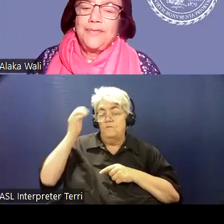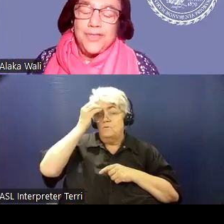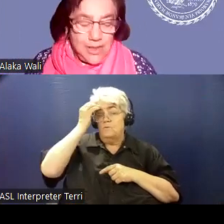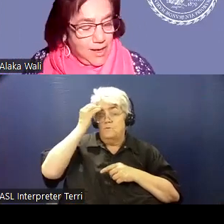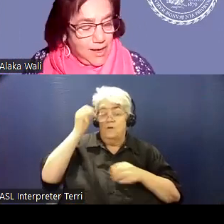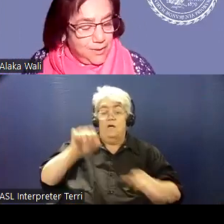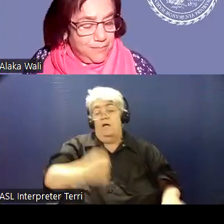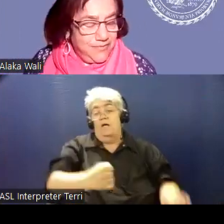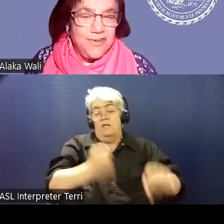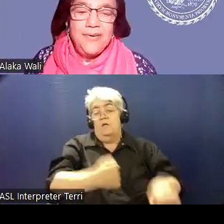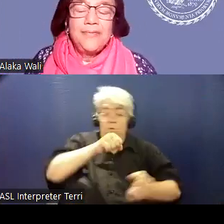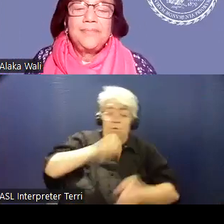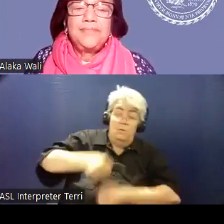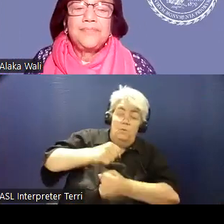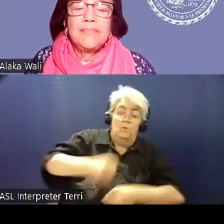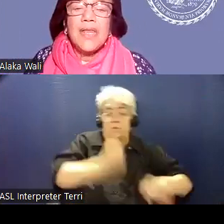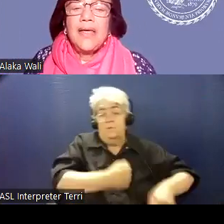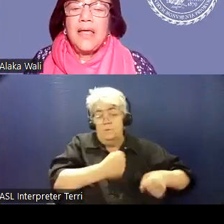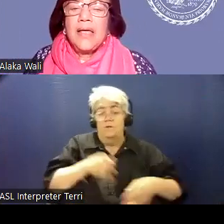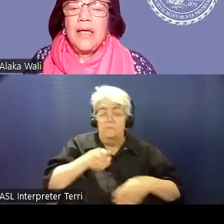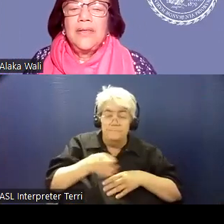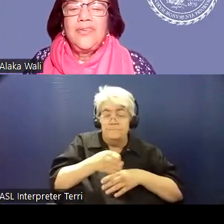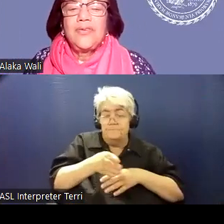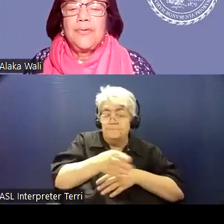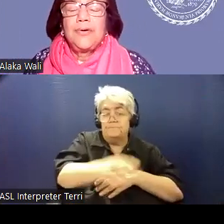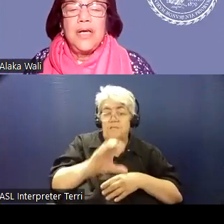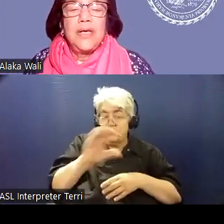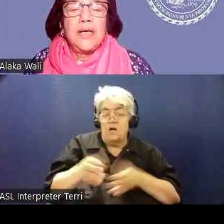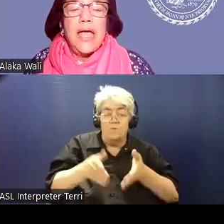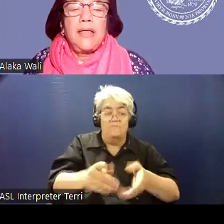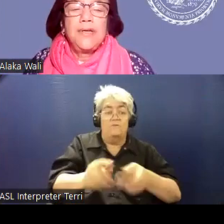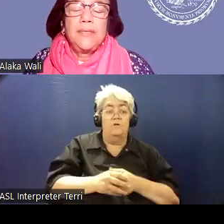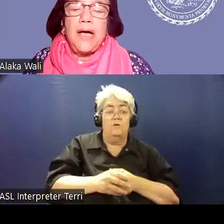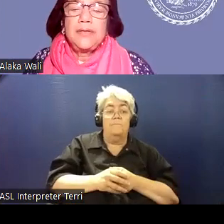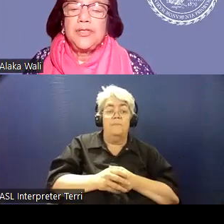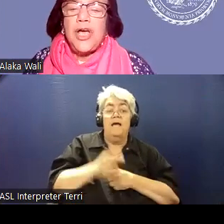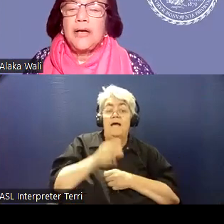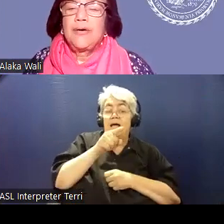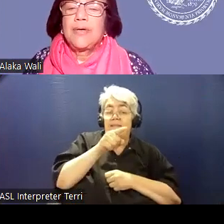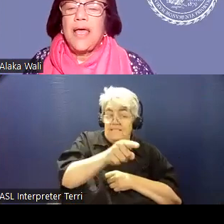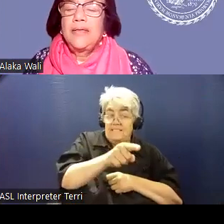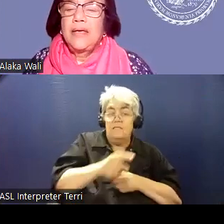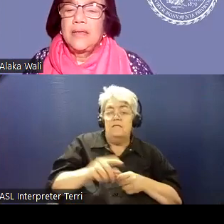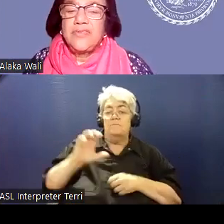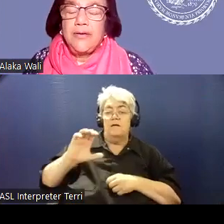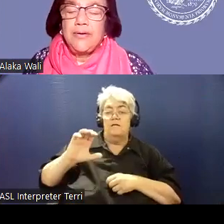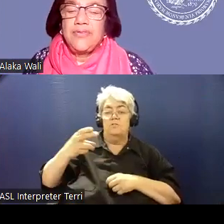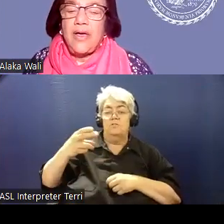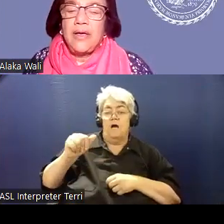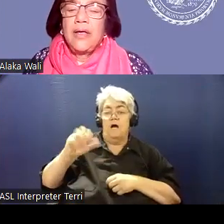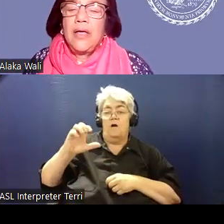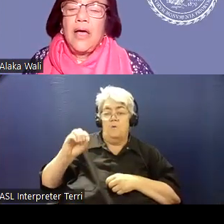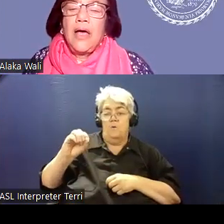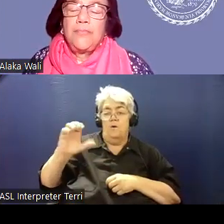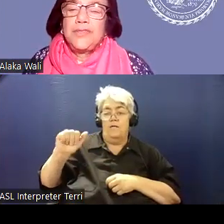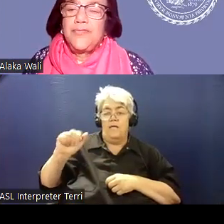canoe down the Chicago River. And this is a rotating gallery about the Chaco Canyon sacred